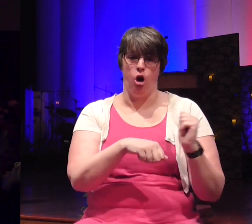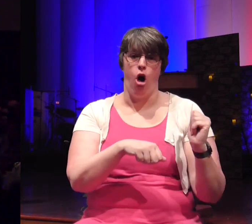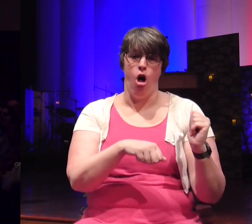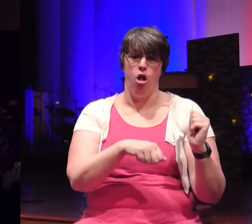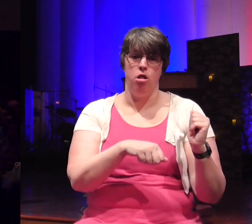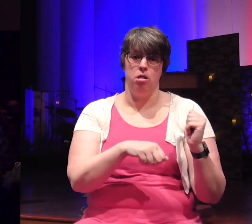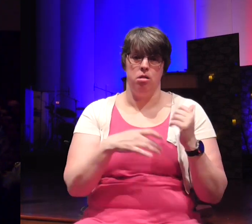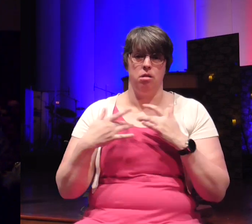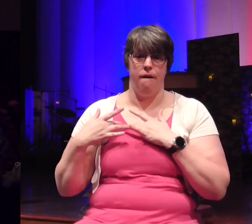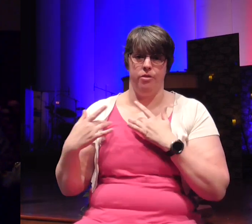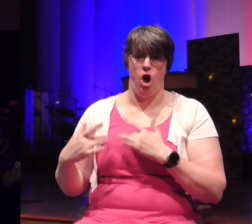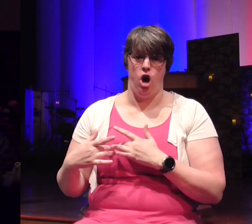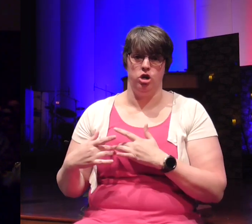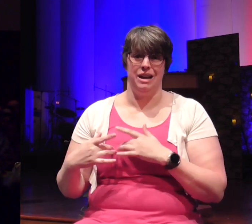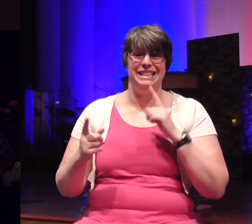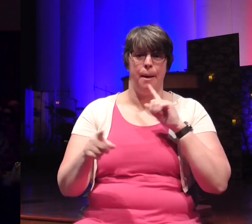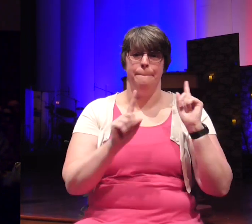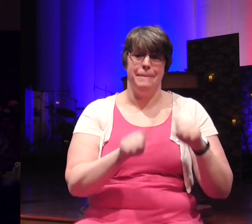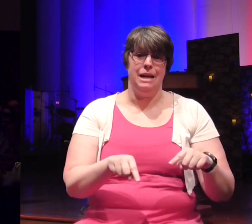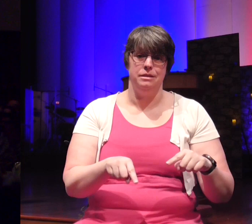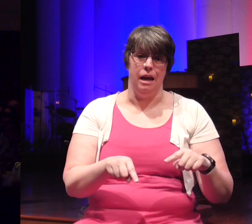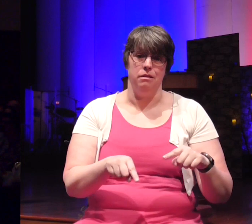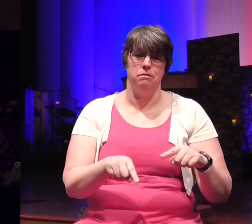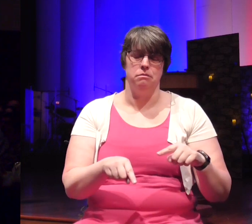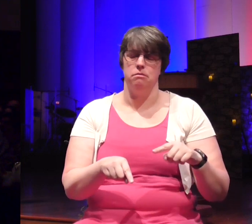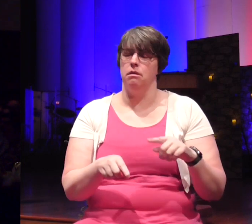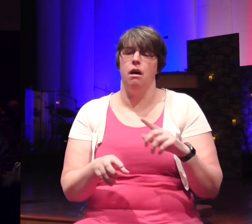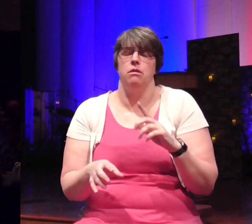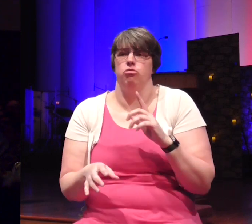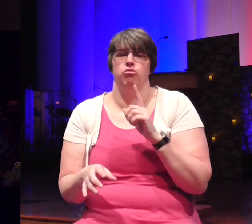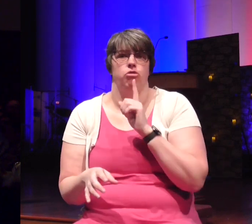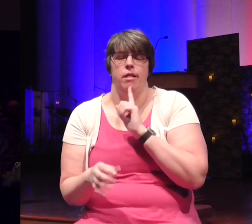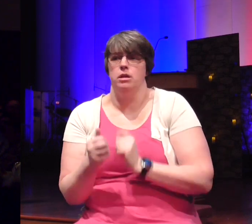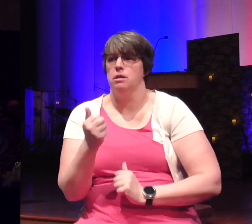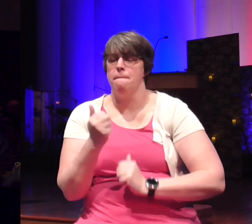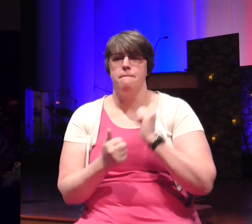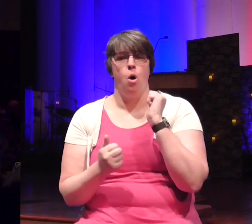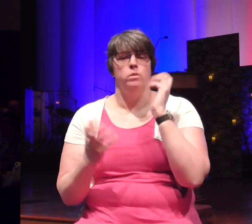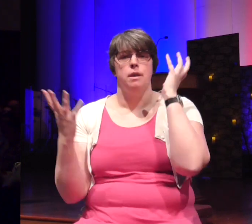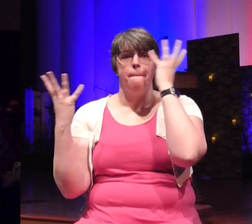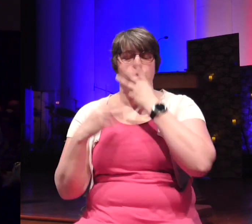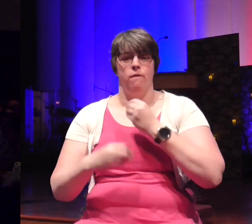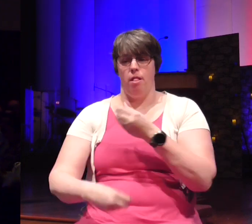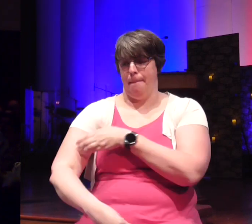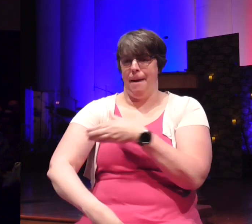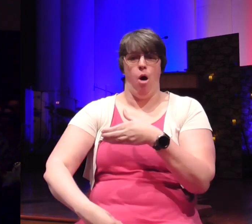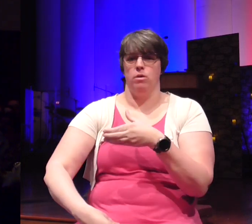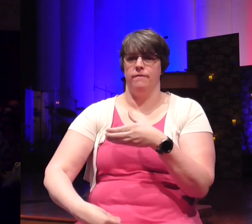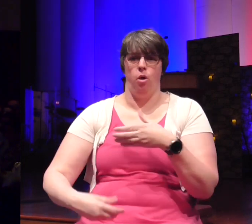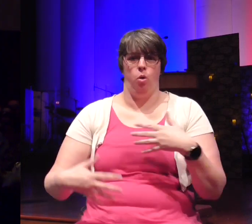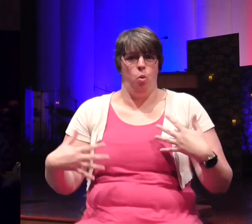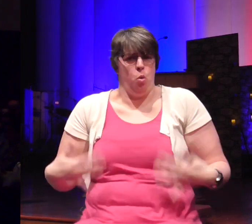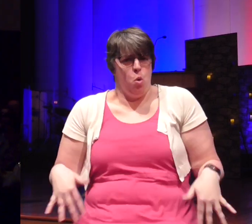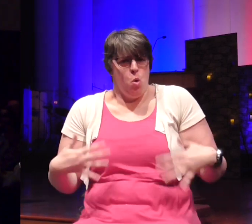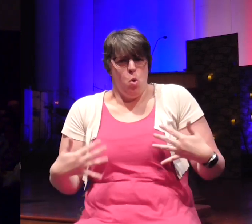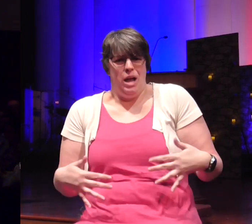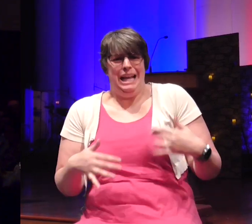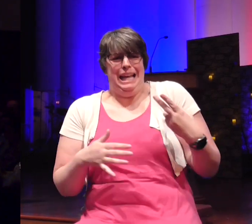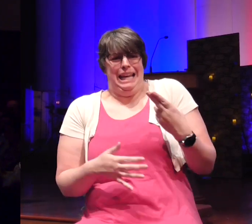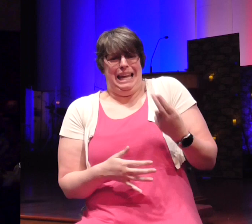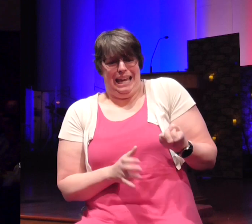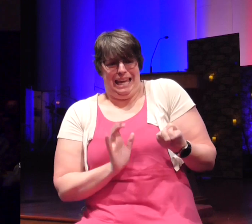of the heart. Absolutely the most beautiful and powerful expression he was absolutely showing